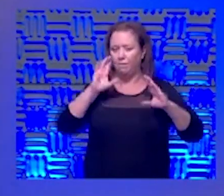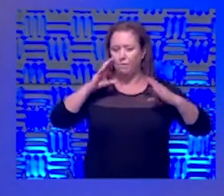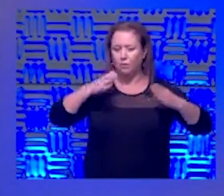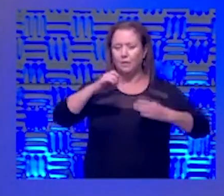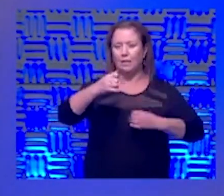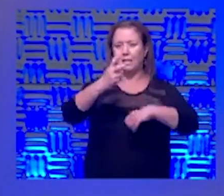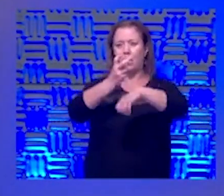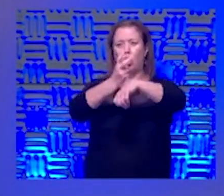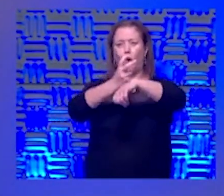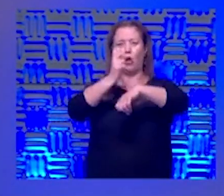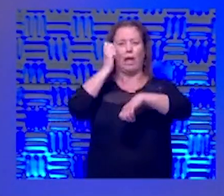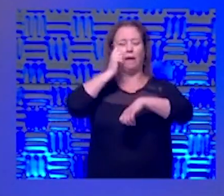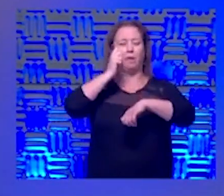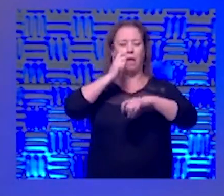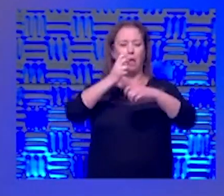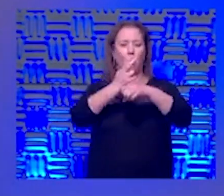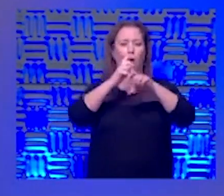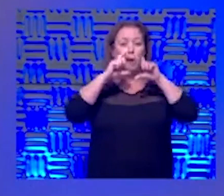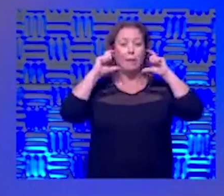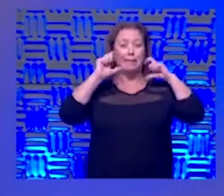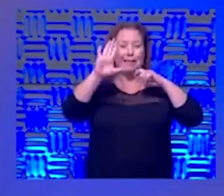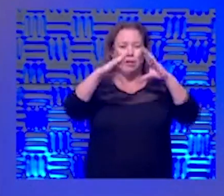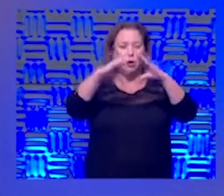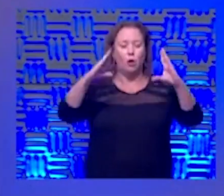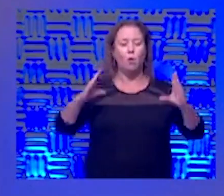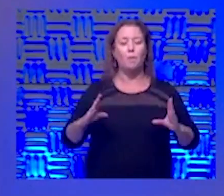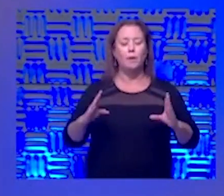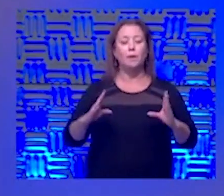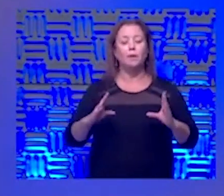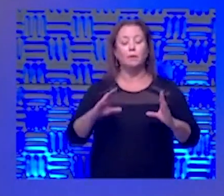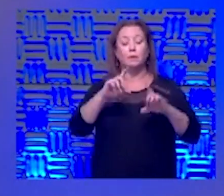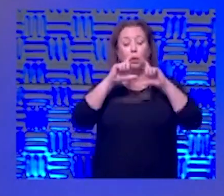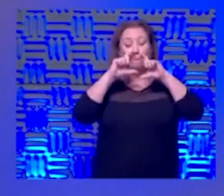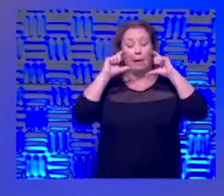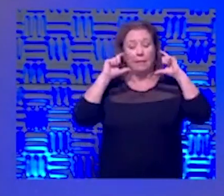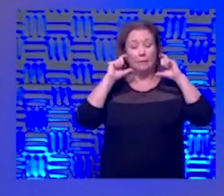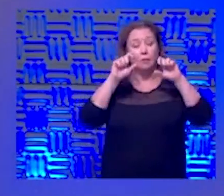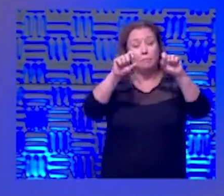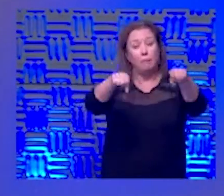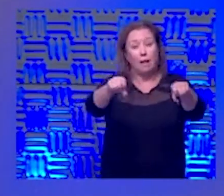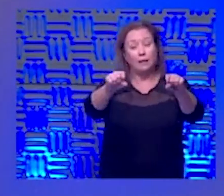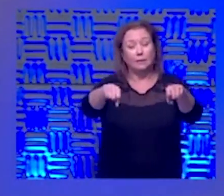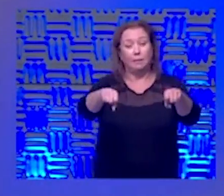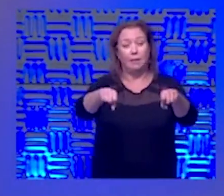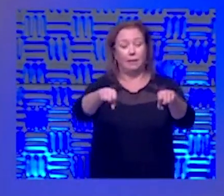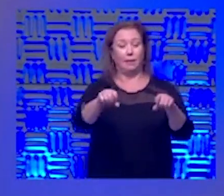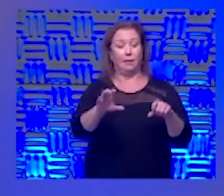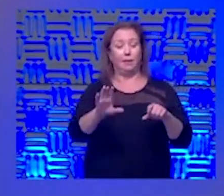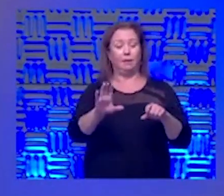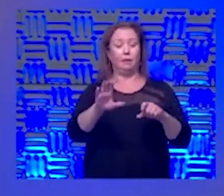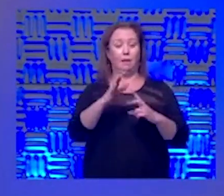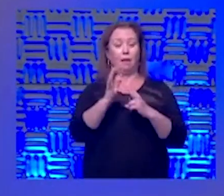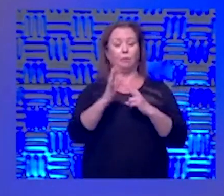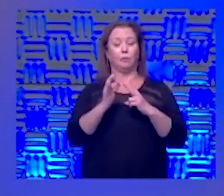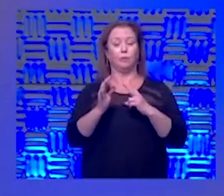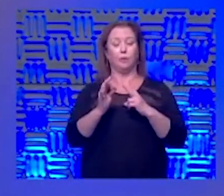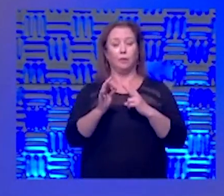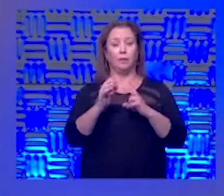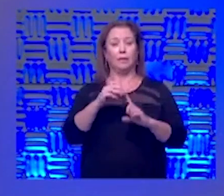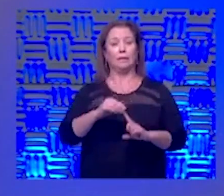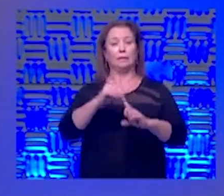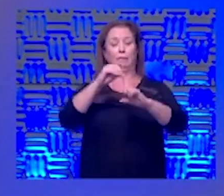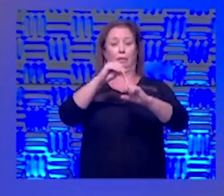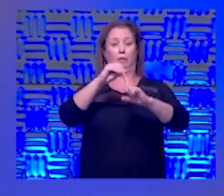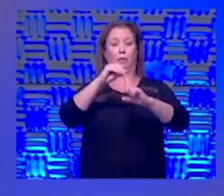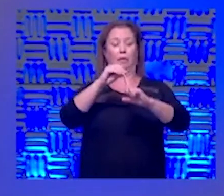it's hard to do on a daily basis in your household. So even mask wearing could possibly be an option, especially